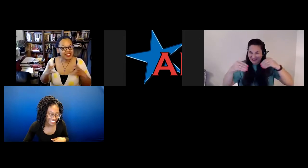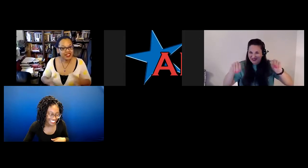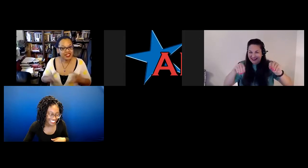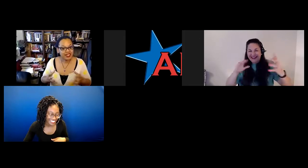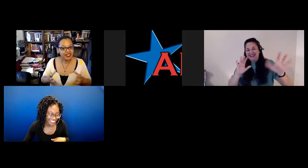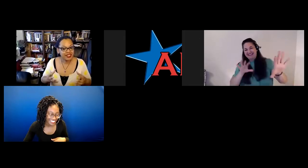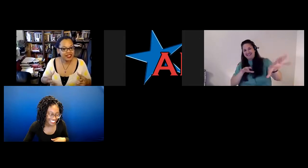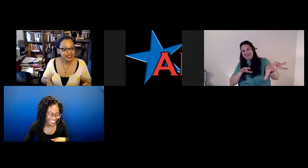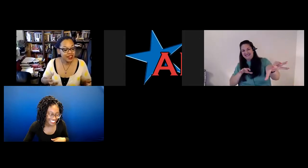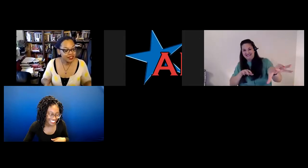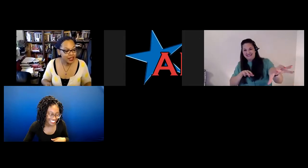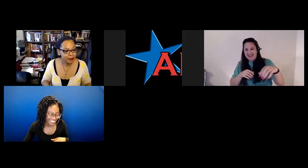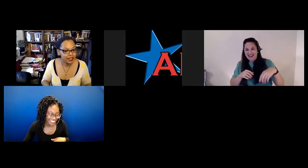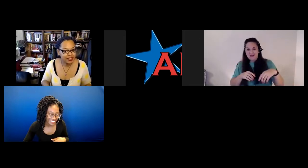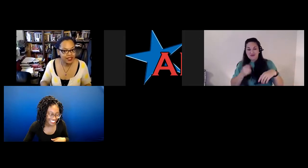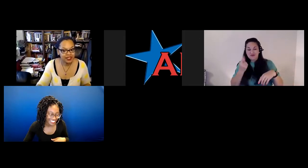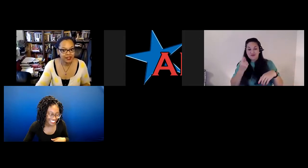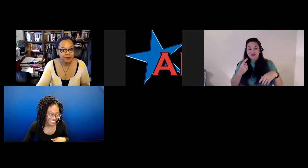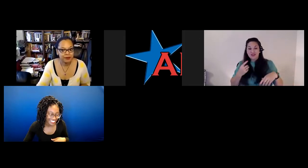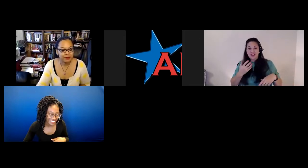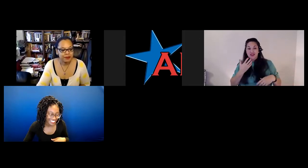And Hot Topic,